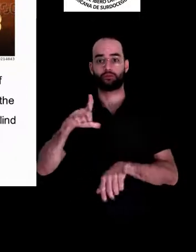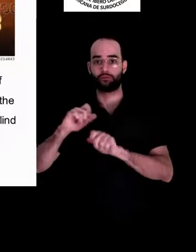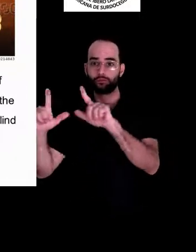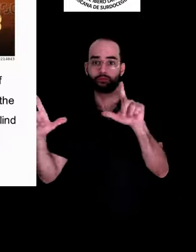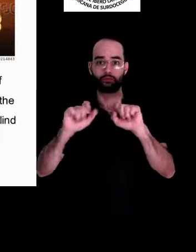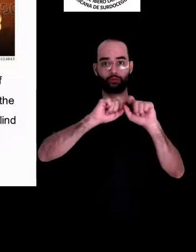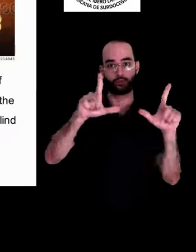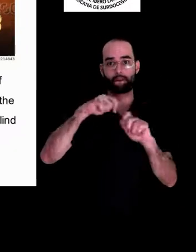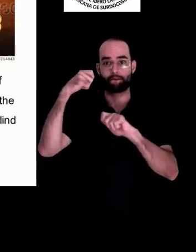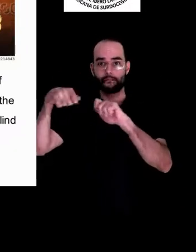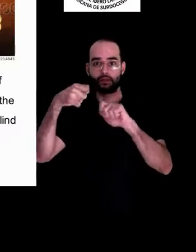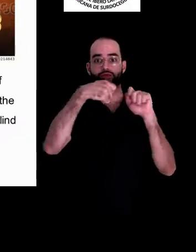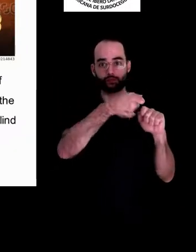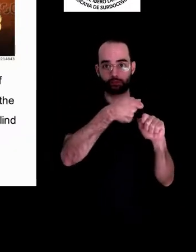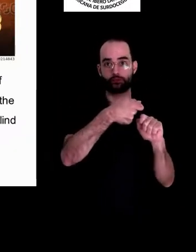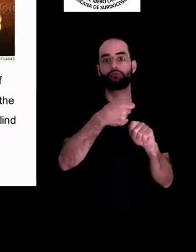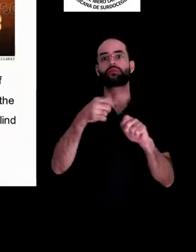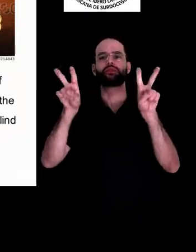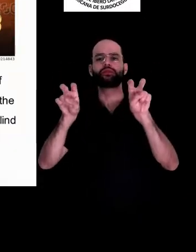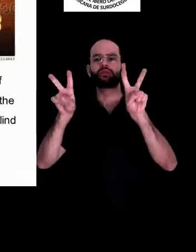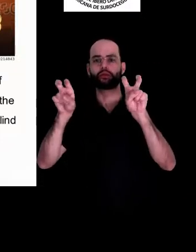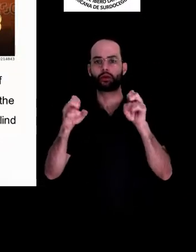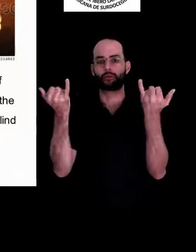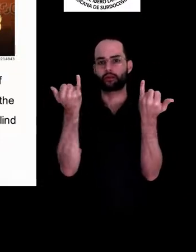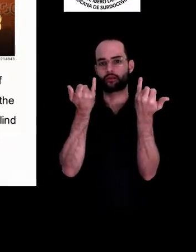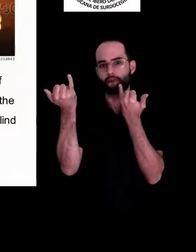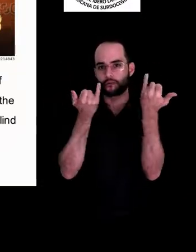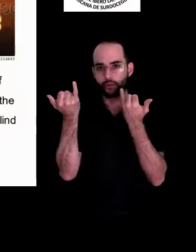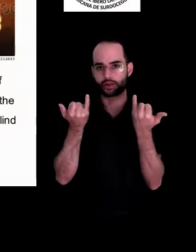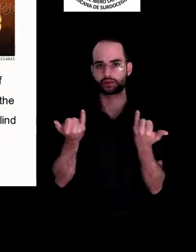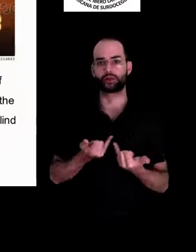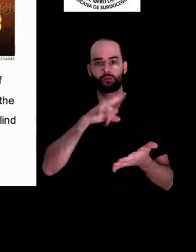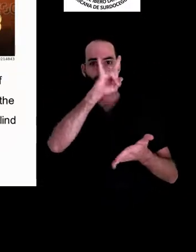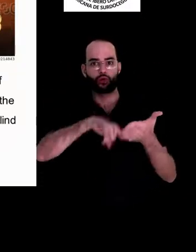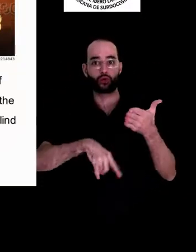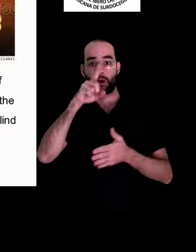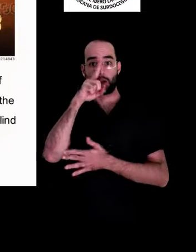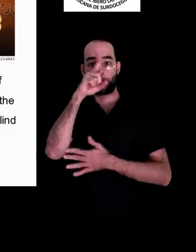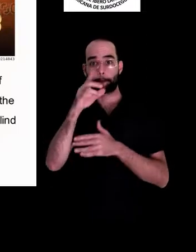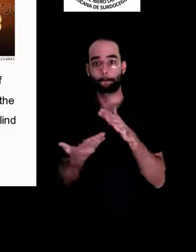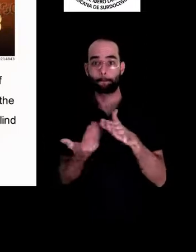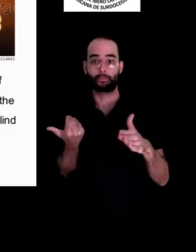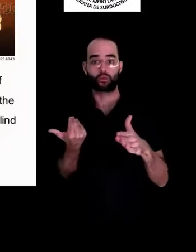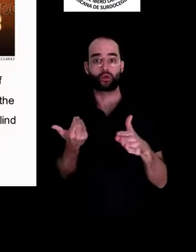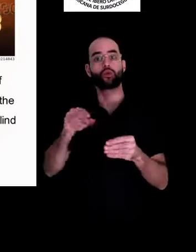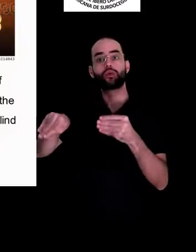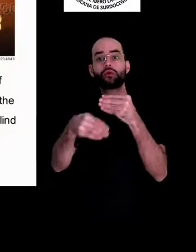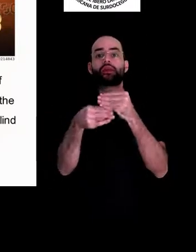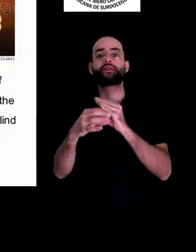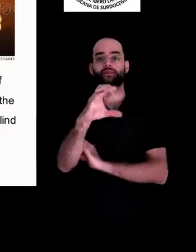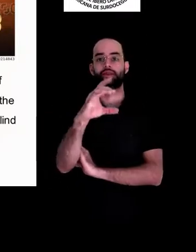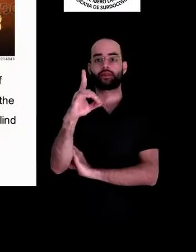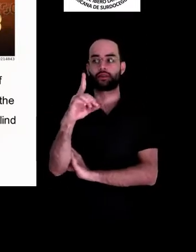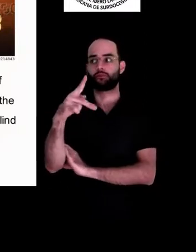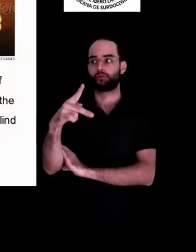be presented. On the right side, there is a color photograph of 3 rows of